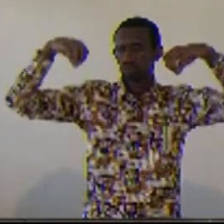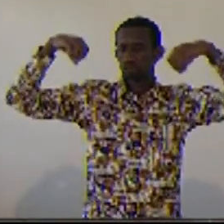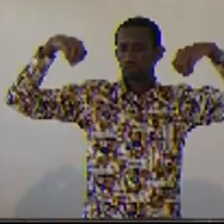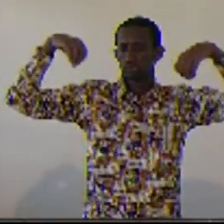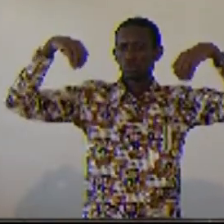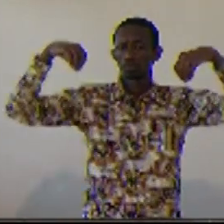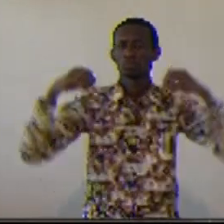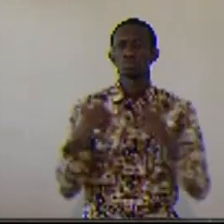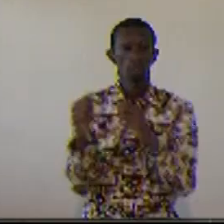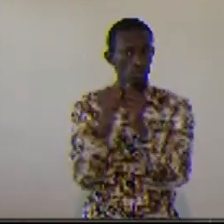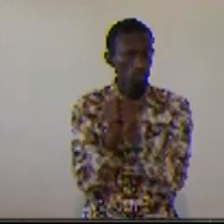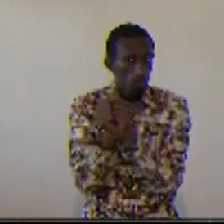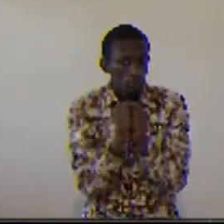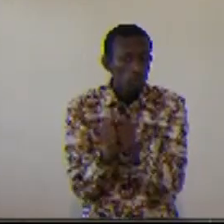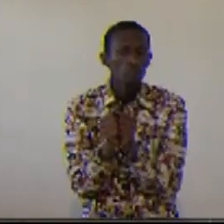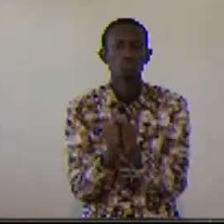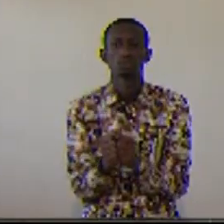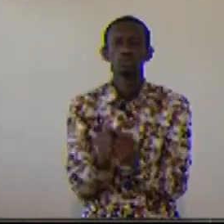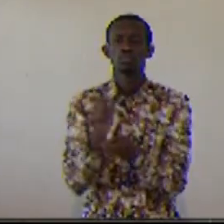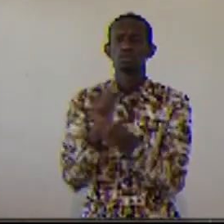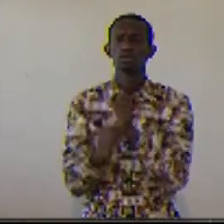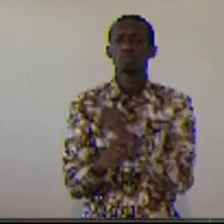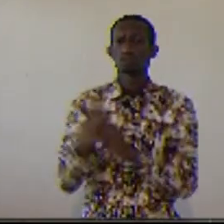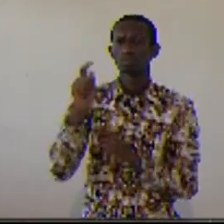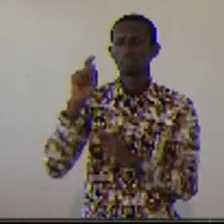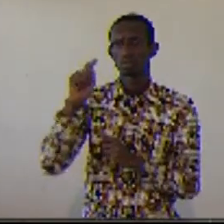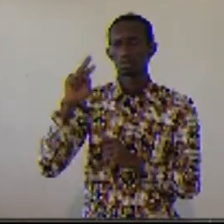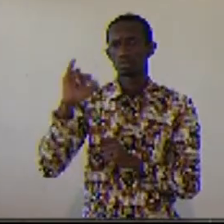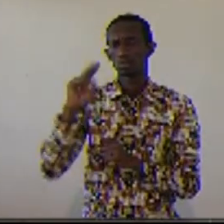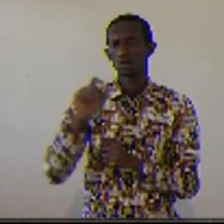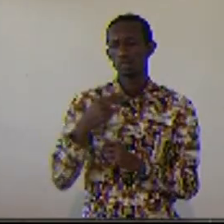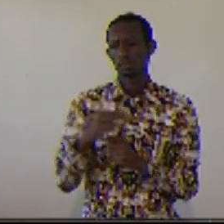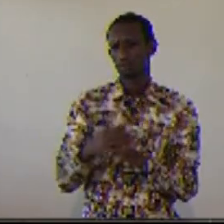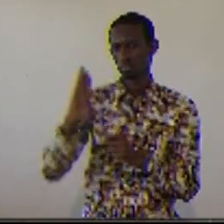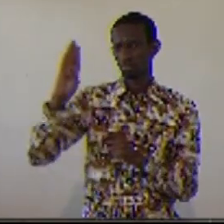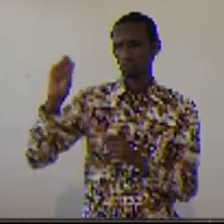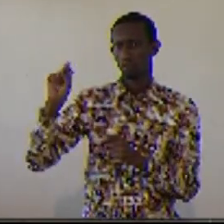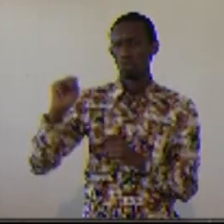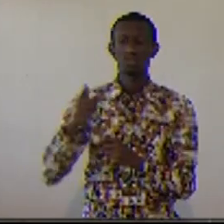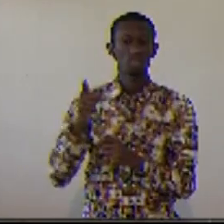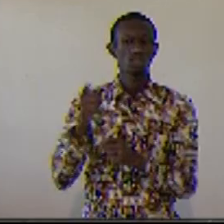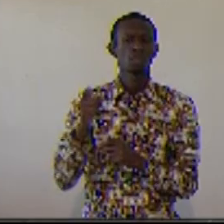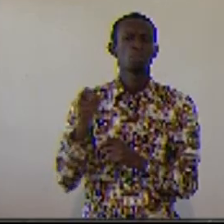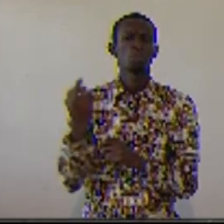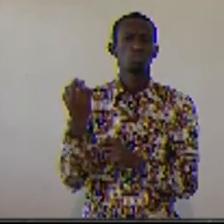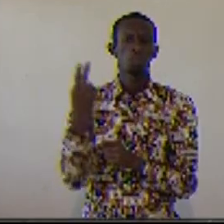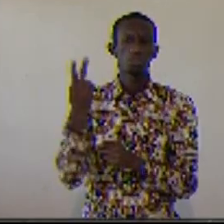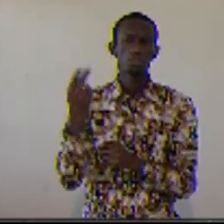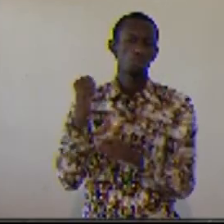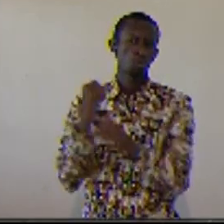and a pi bond is the next bond formed after a single bond. So this